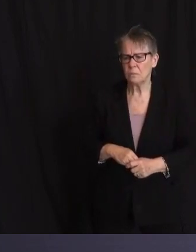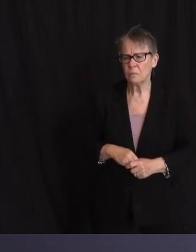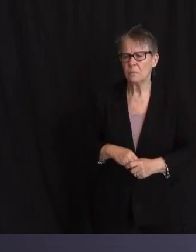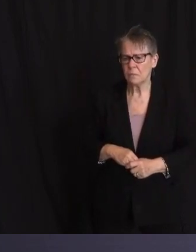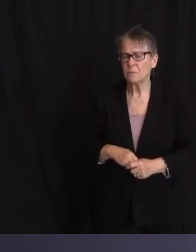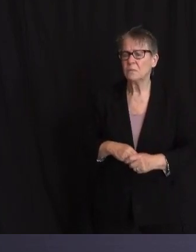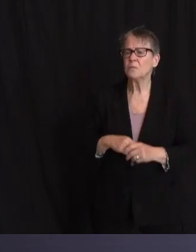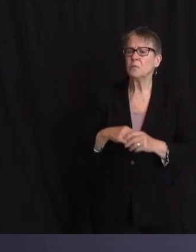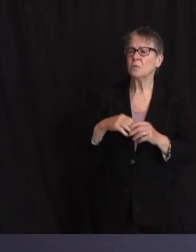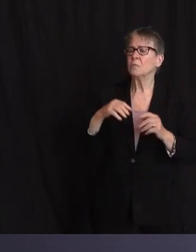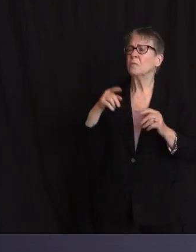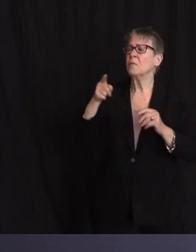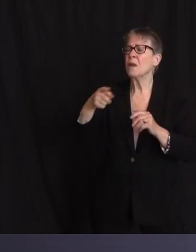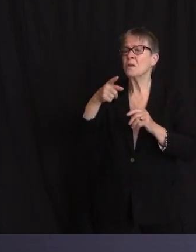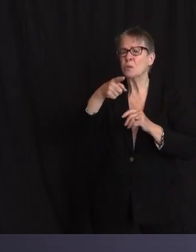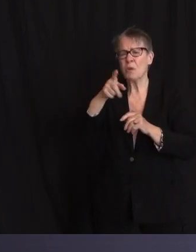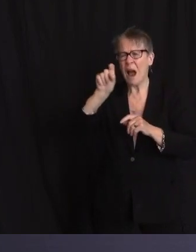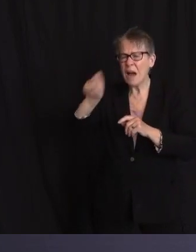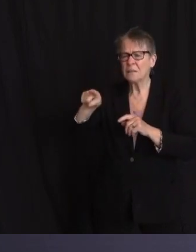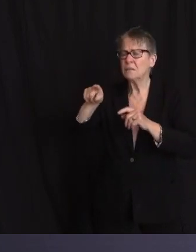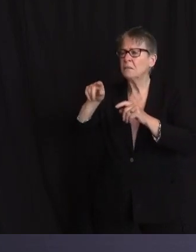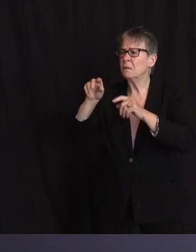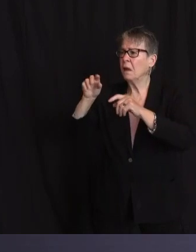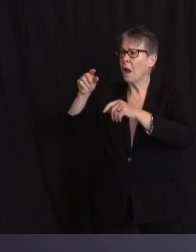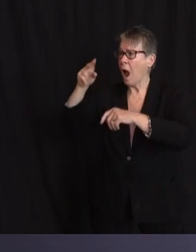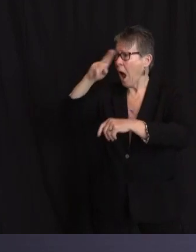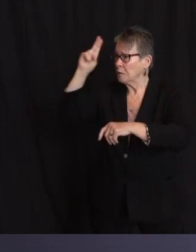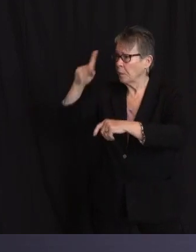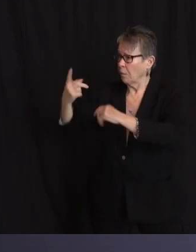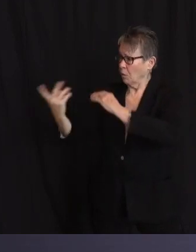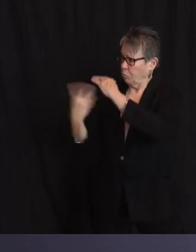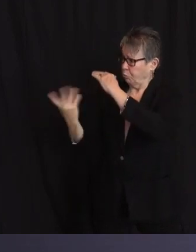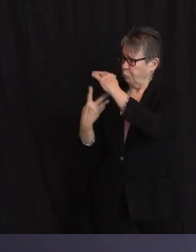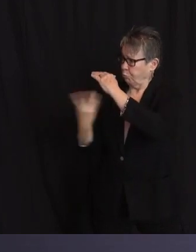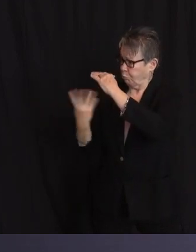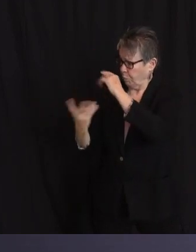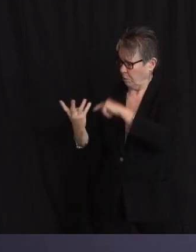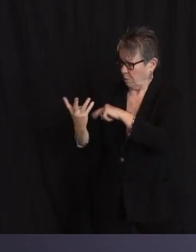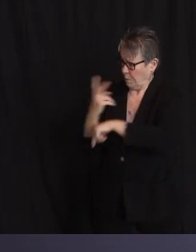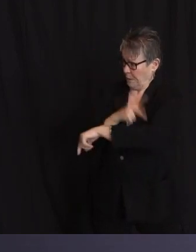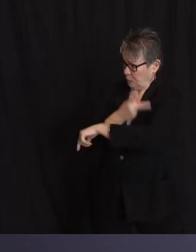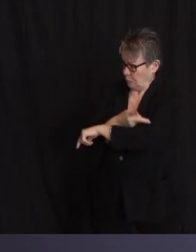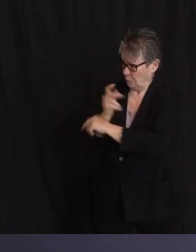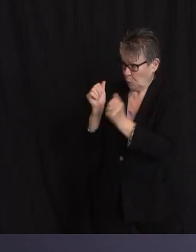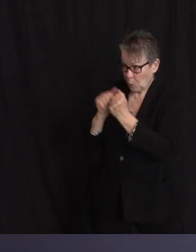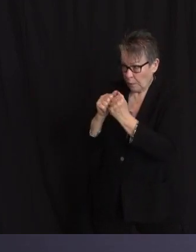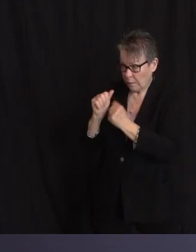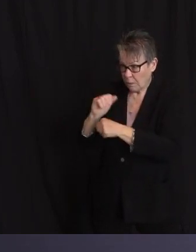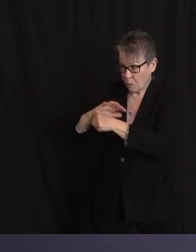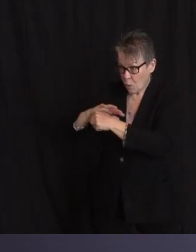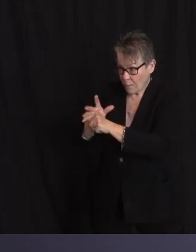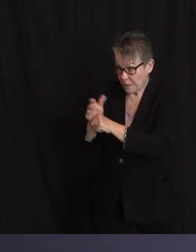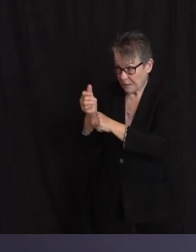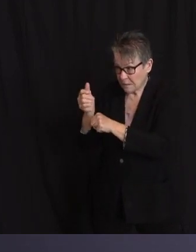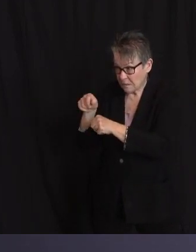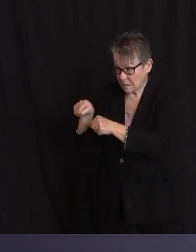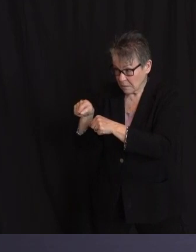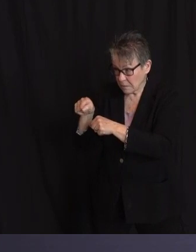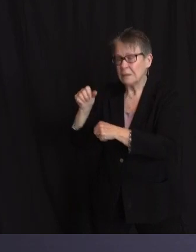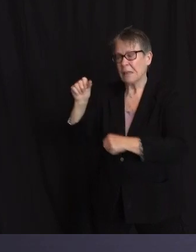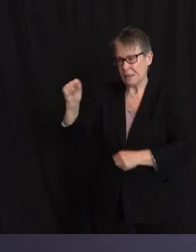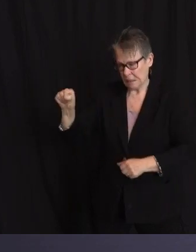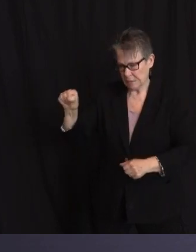Real quick, Dave, only because I love you. Come on down. Any sense at all, Governor, about, we keep talking about we're going to have this